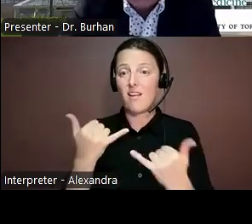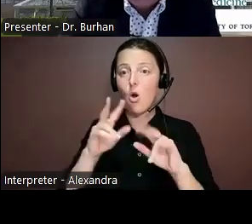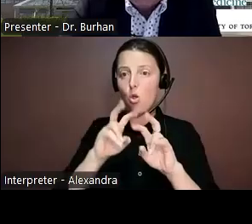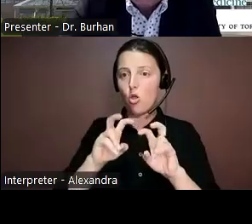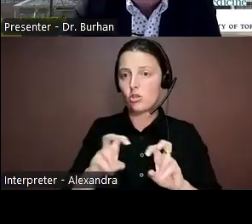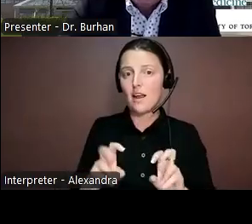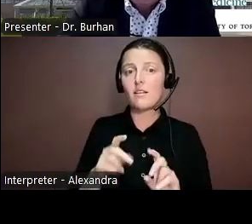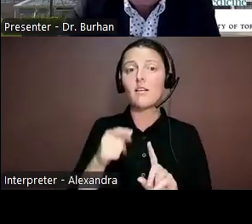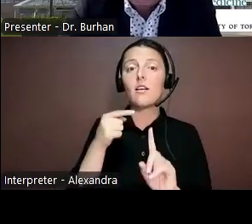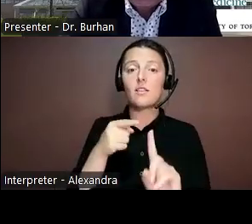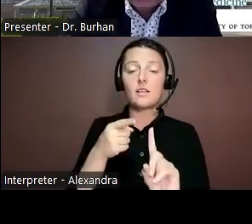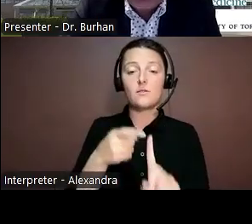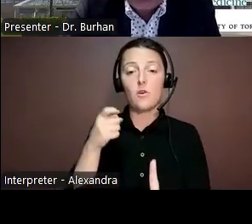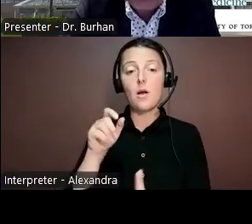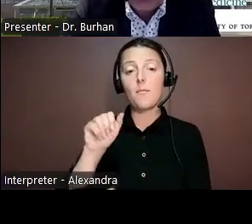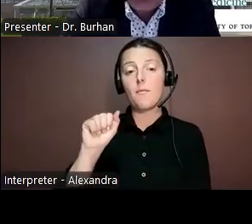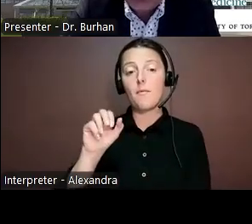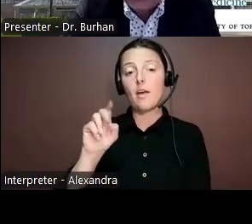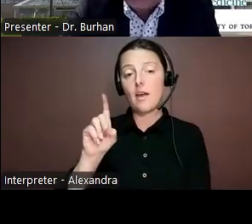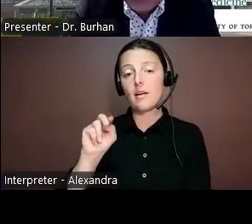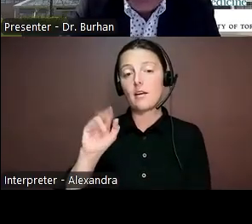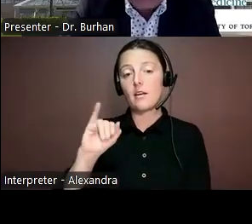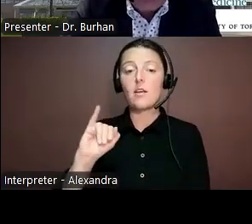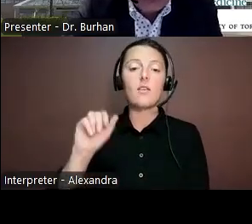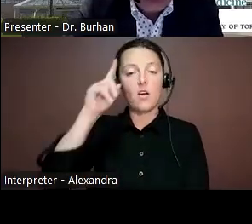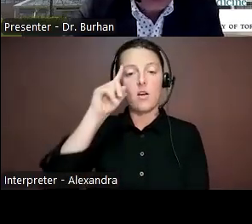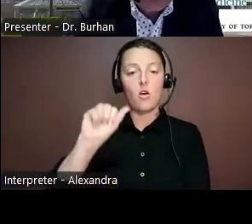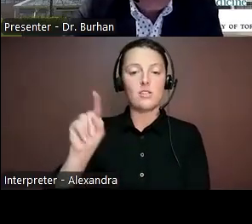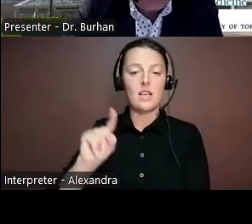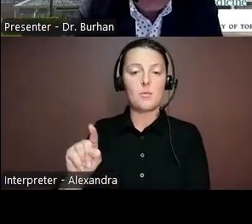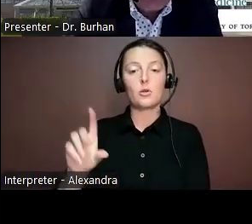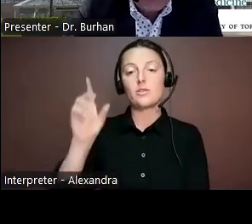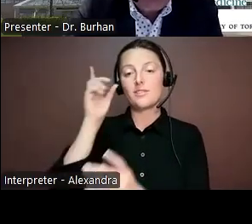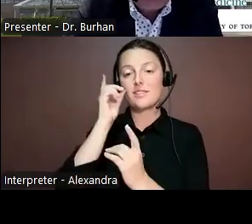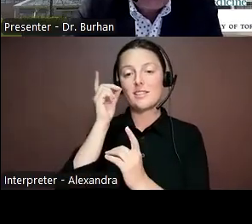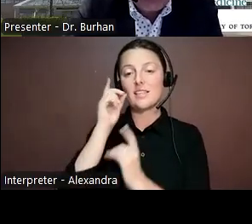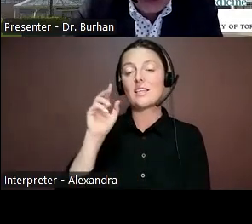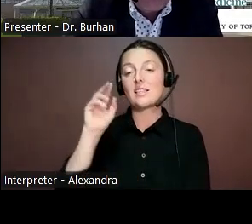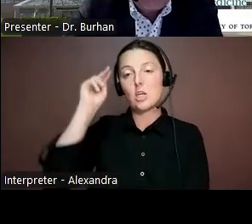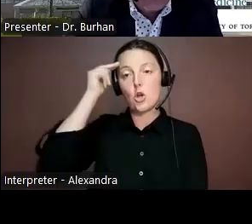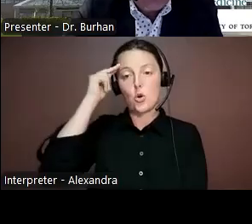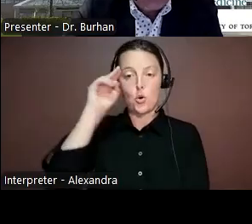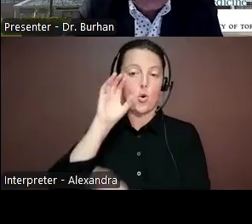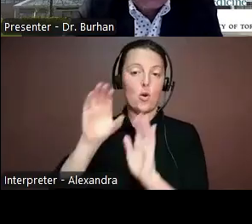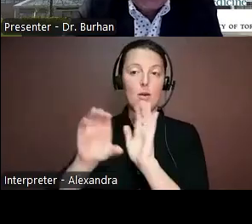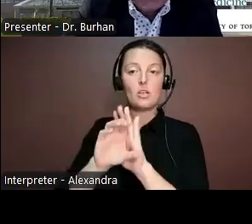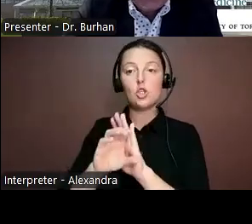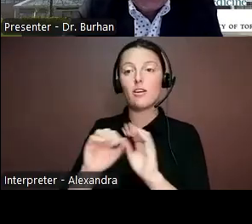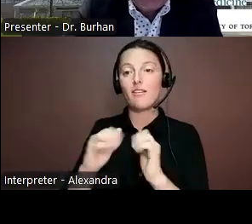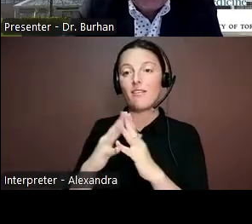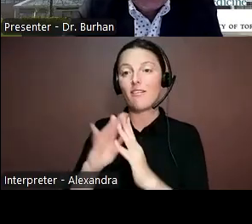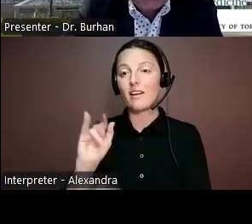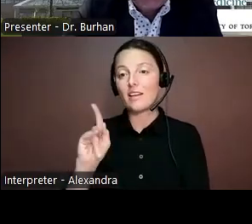ADNI, which is the Alzheimer's Disease Neuroimaging Initiative. It does show that impaired drive could